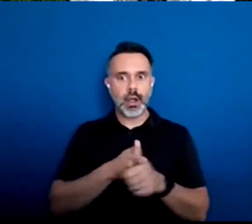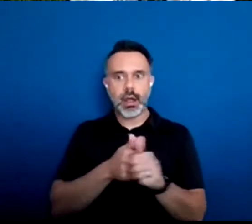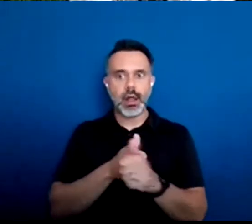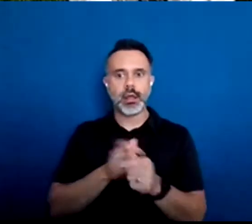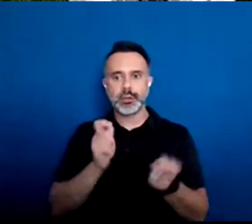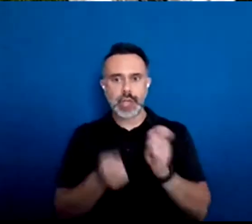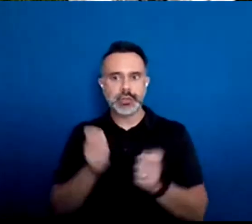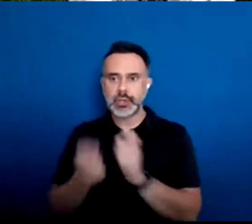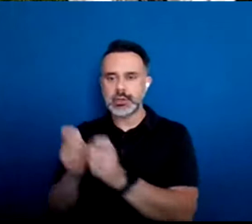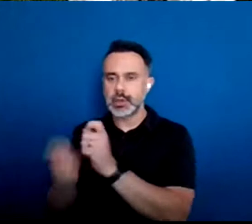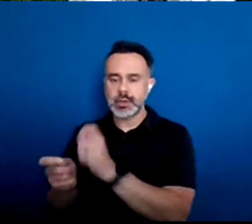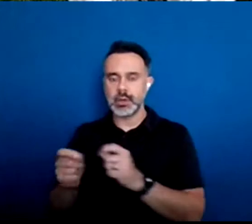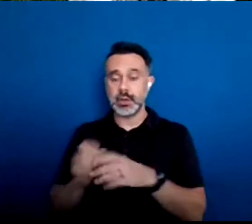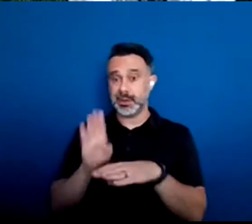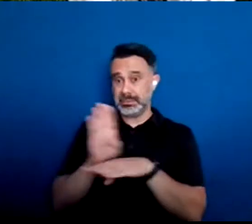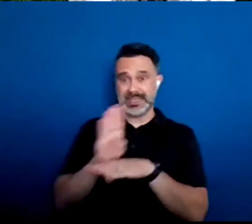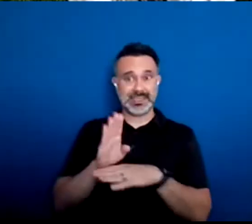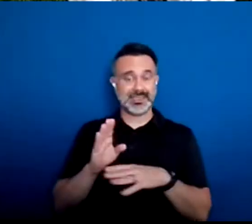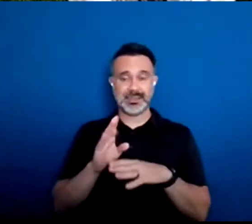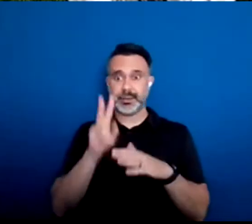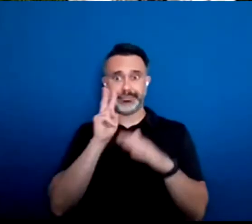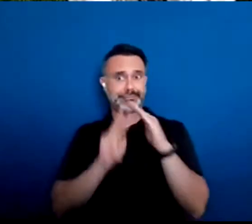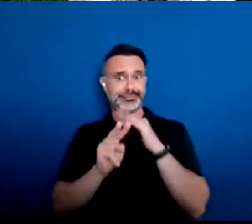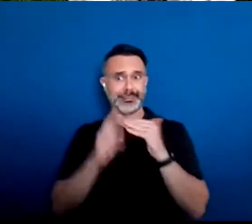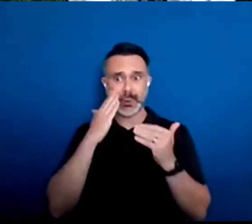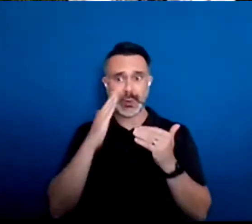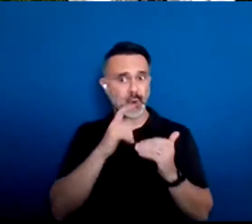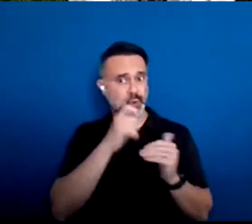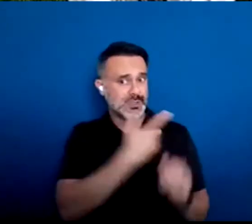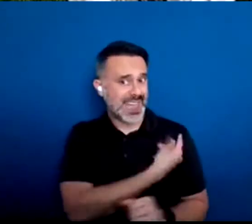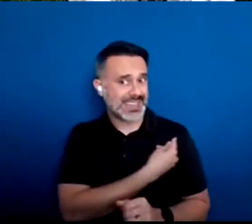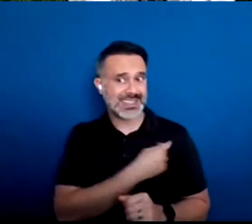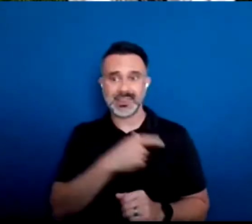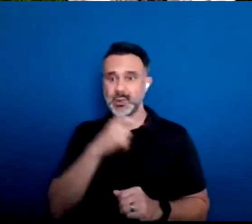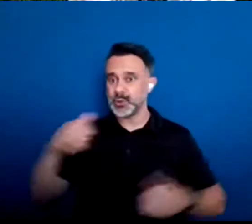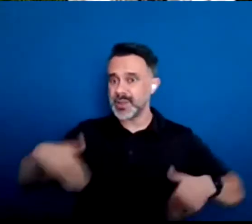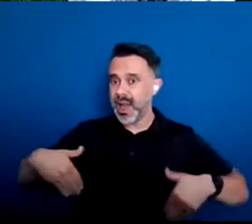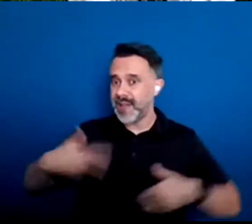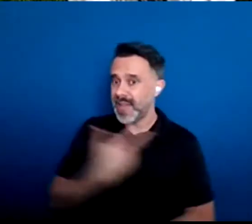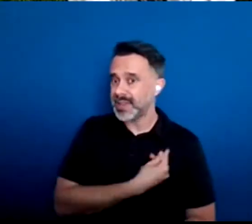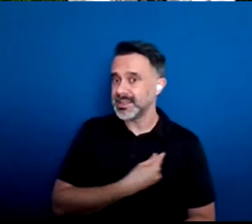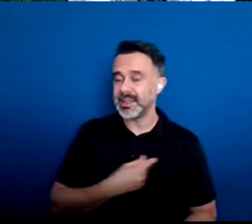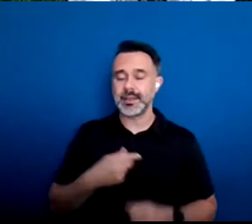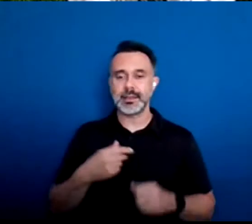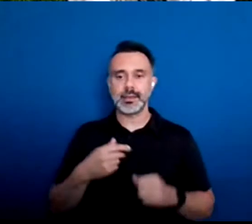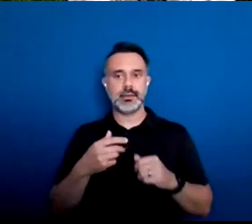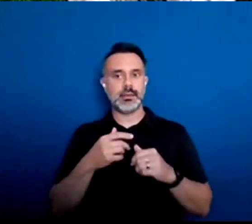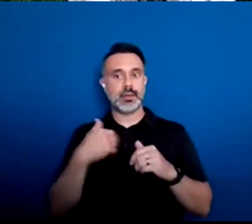Businesses will have no idea who's vaccinated or who's not, and trying to keep up with all the changing rules.